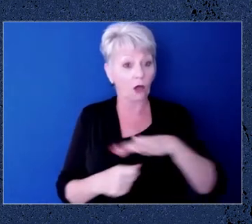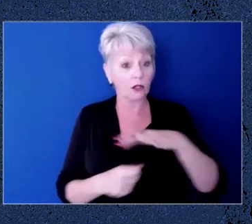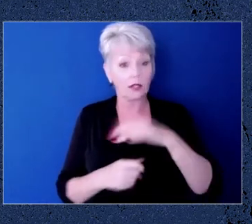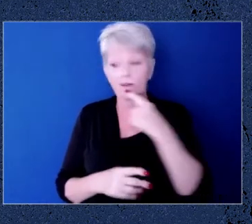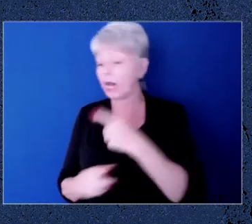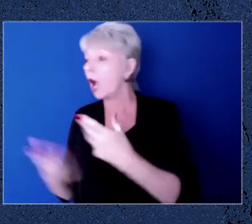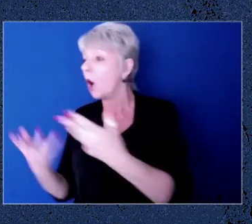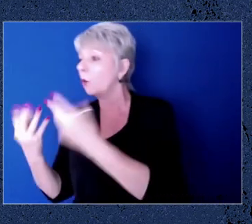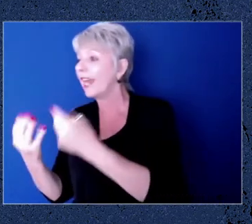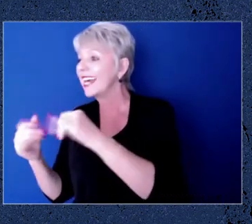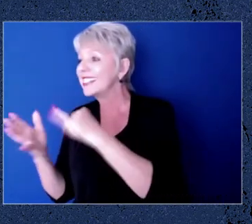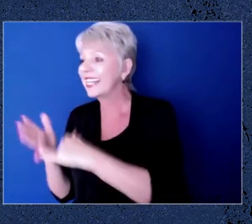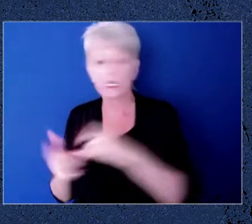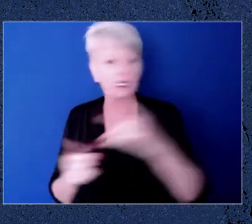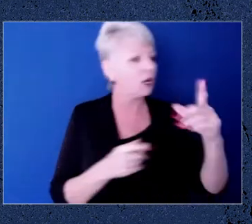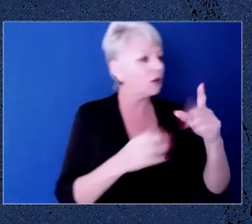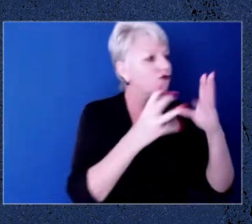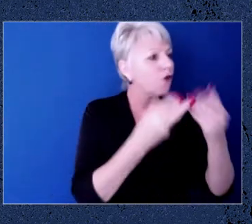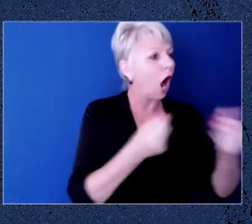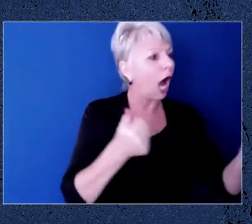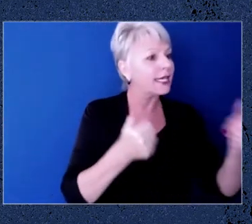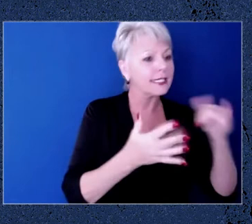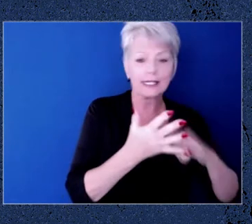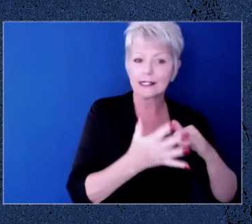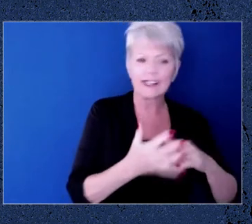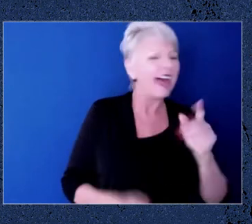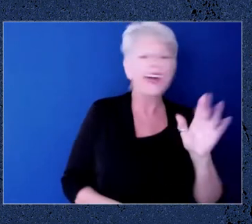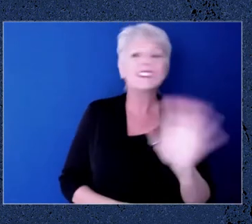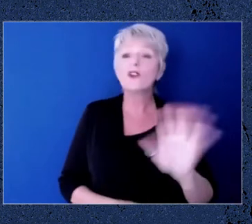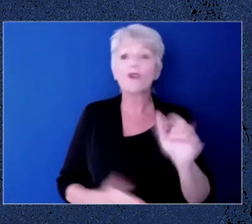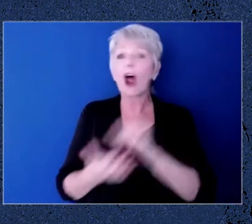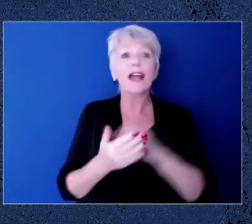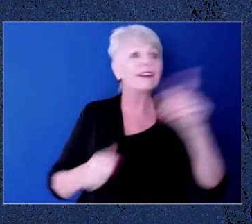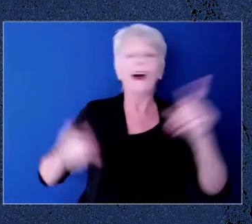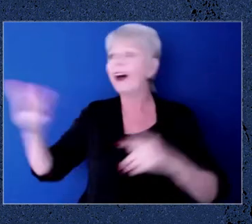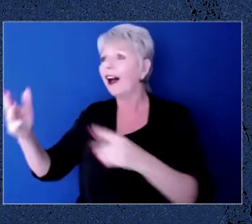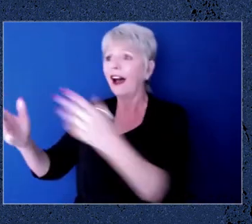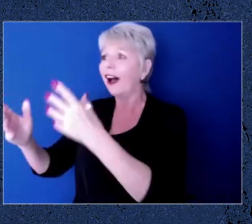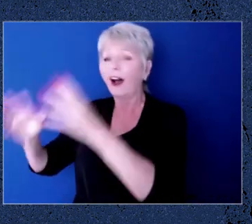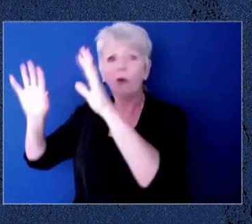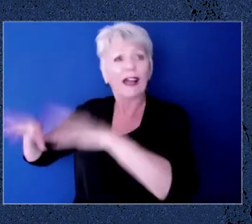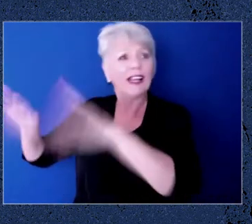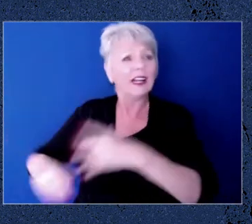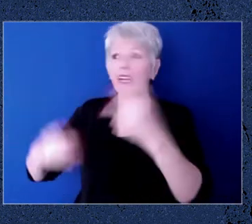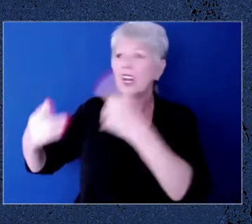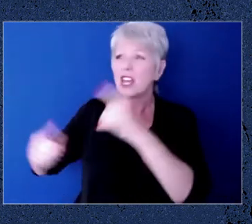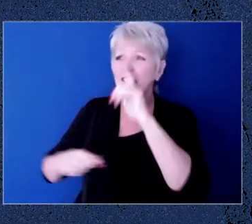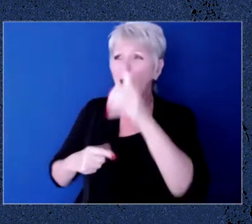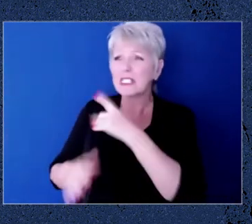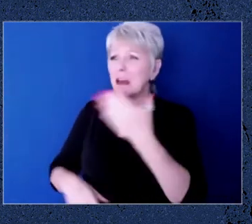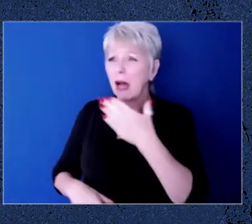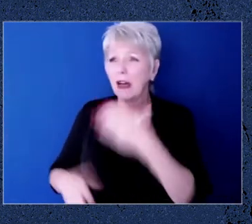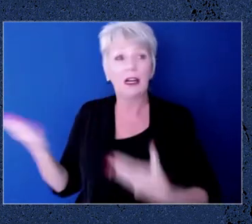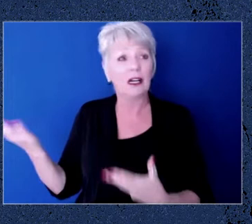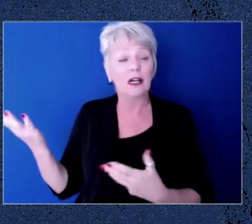Right? They cannot stick with the... Because it's just cognitive. This isn't right. Your brain just goes, this isn't right. It's pissing down rain. This can't be summer. You